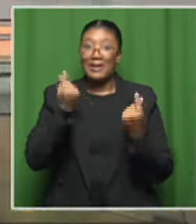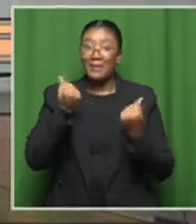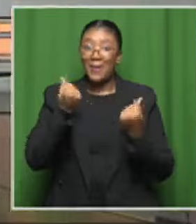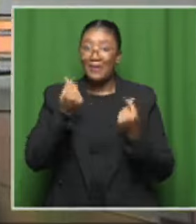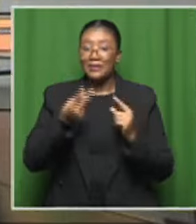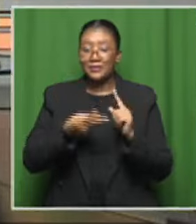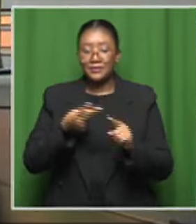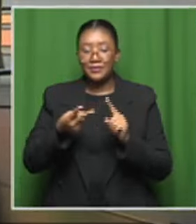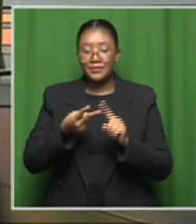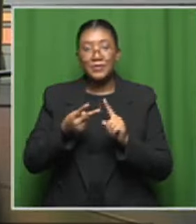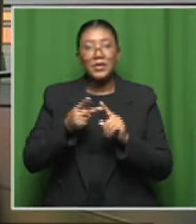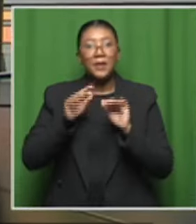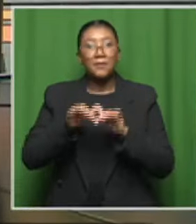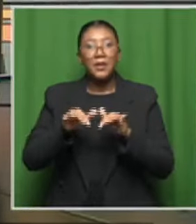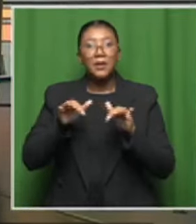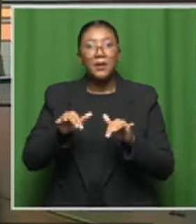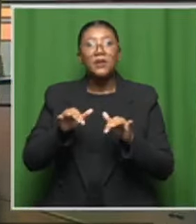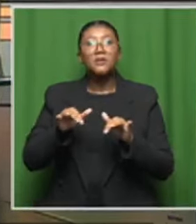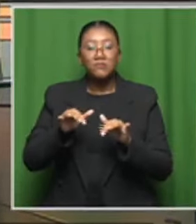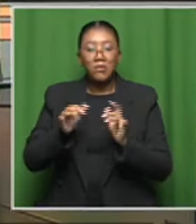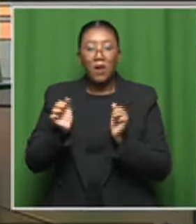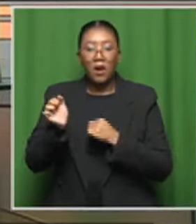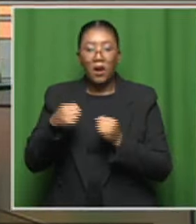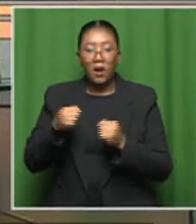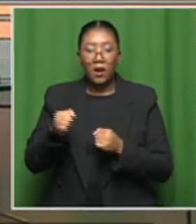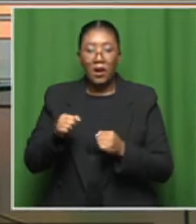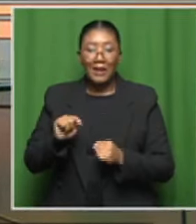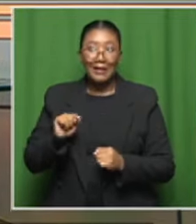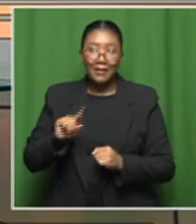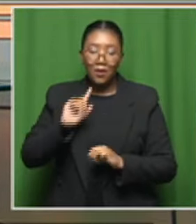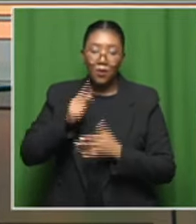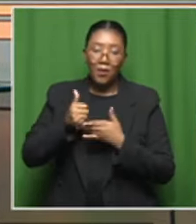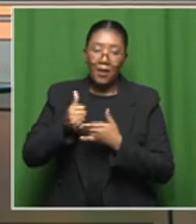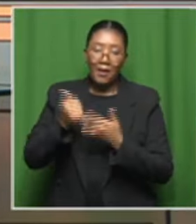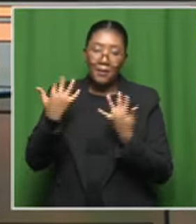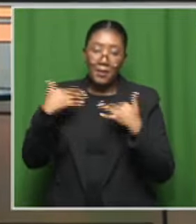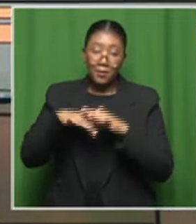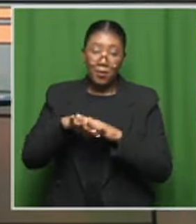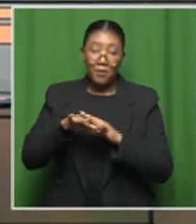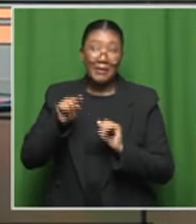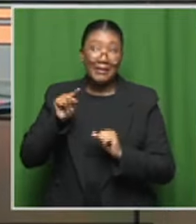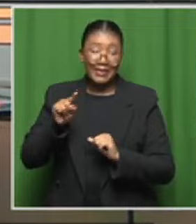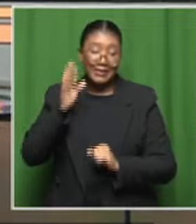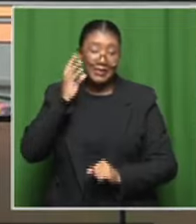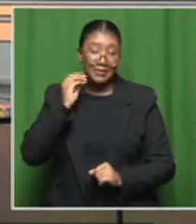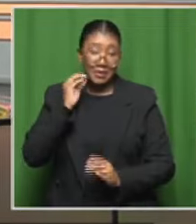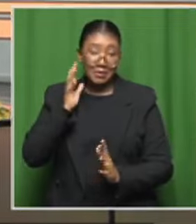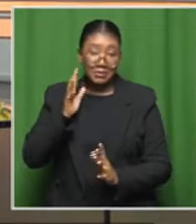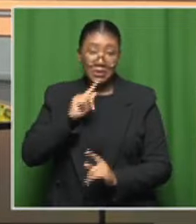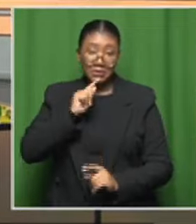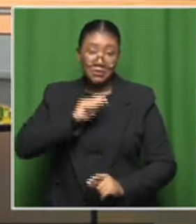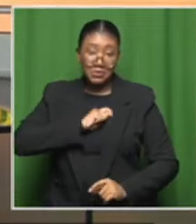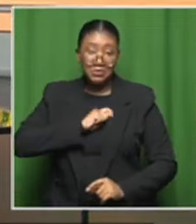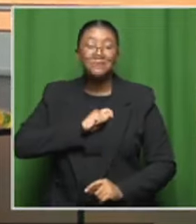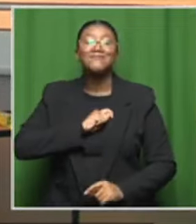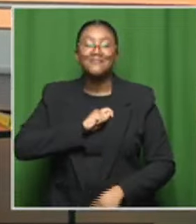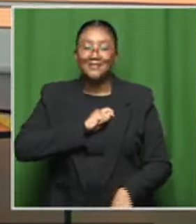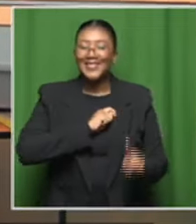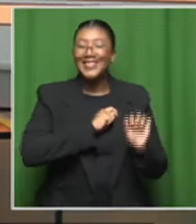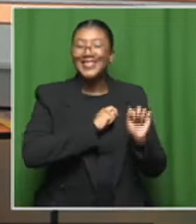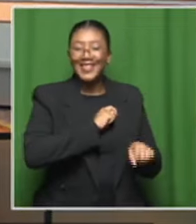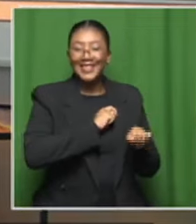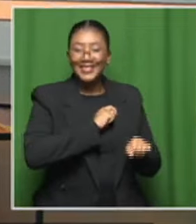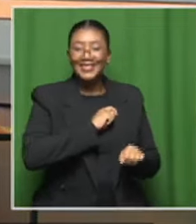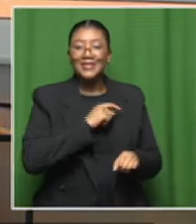people to implement this strategy, and currently that's not the situation that you have. That's very true. I think that's also why the strategy